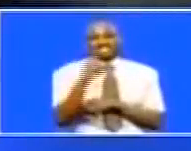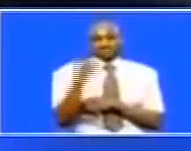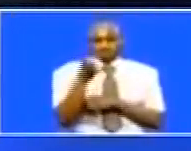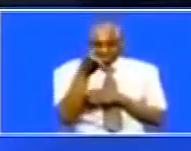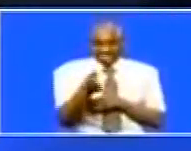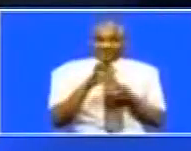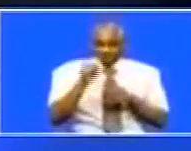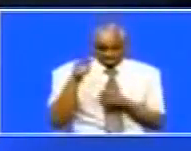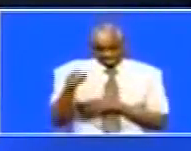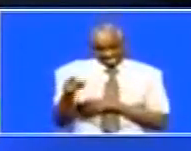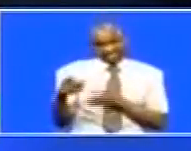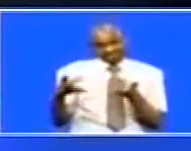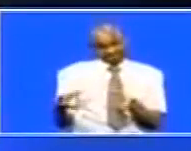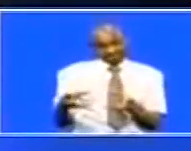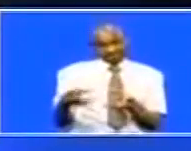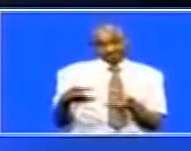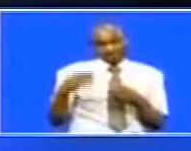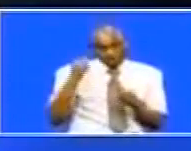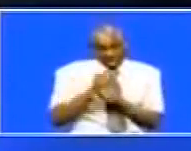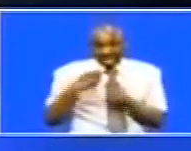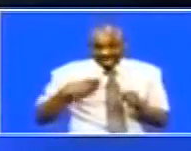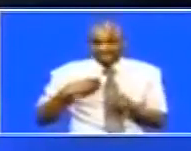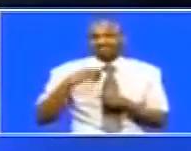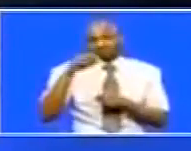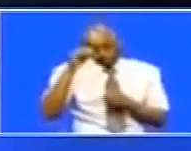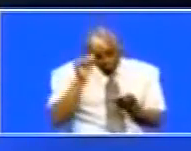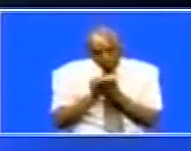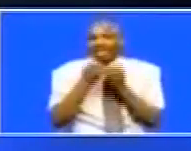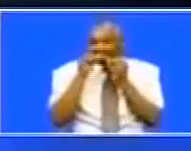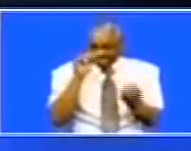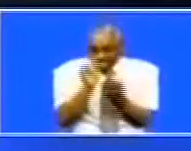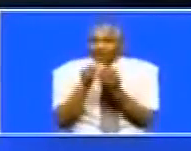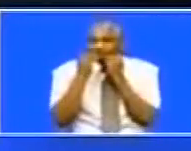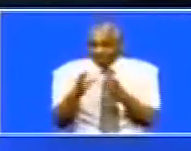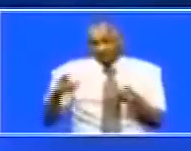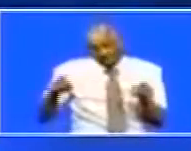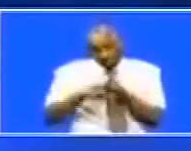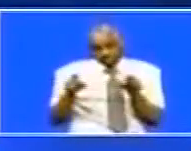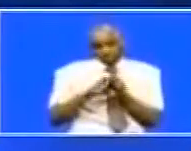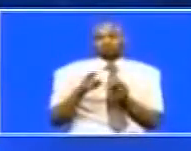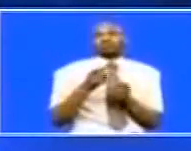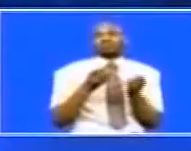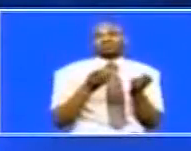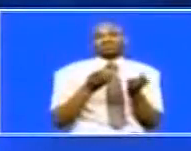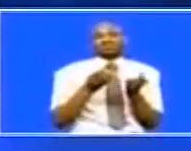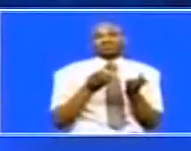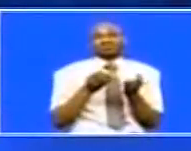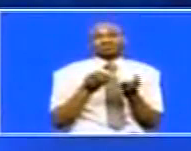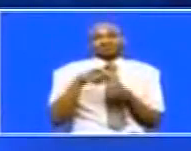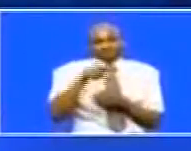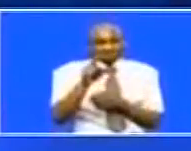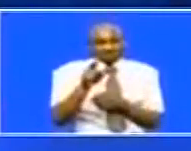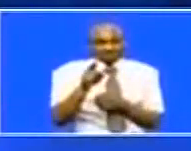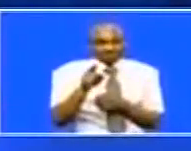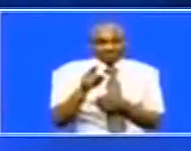classroom powered by the BRCK, which in this case acts as a server and router for the content loaded on the tablets. Ilimu is one